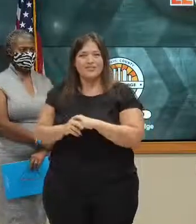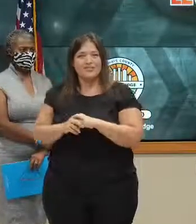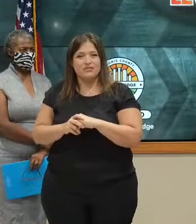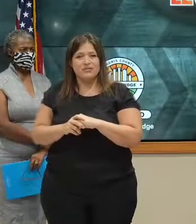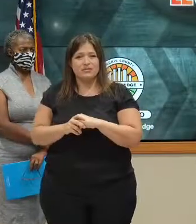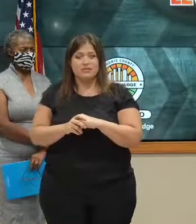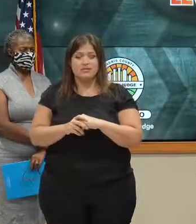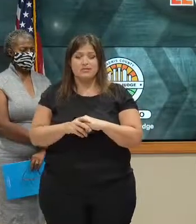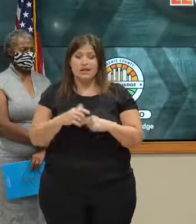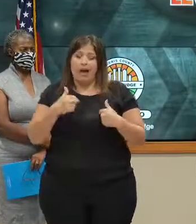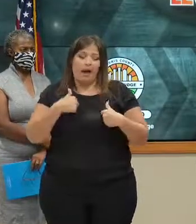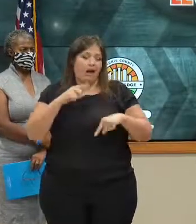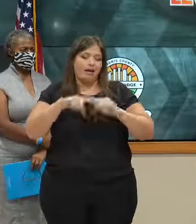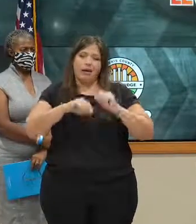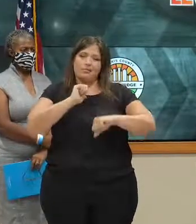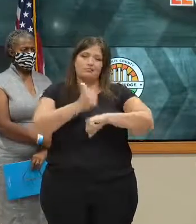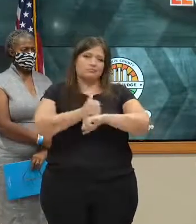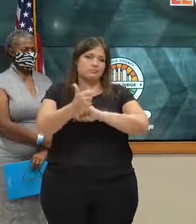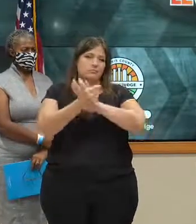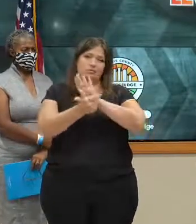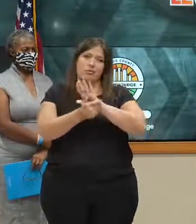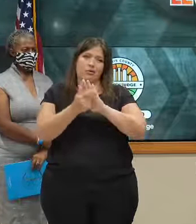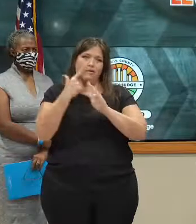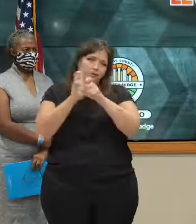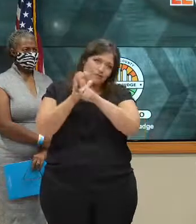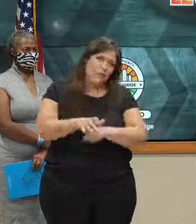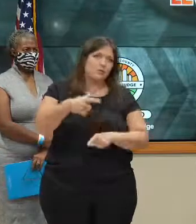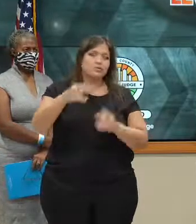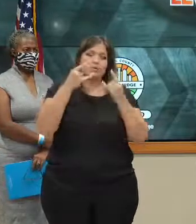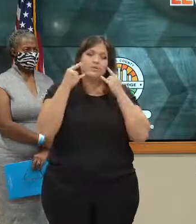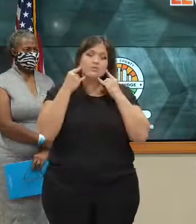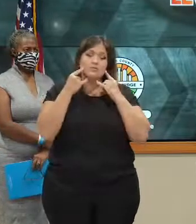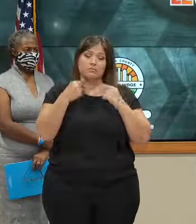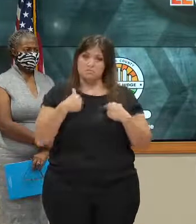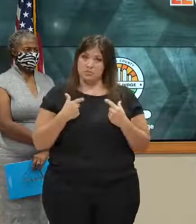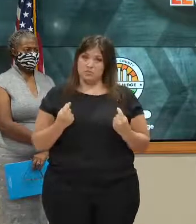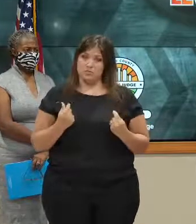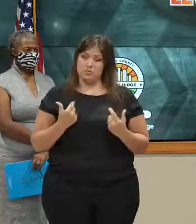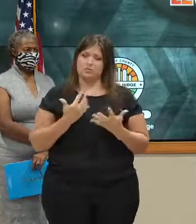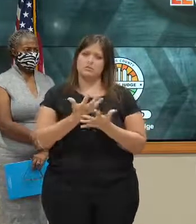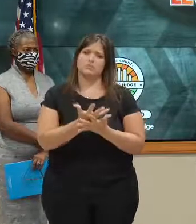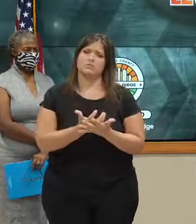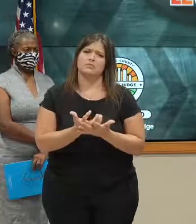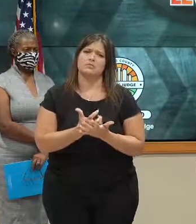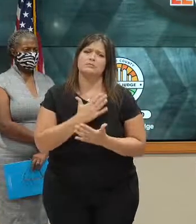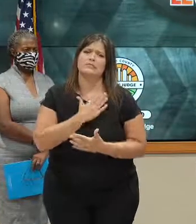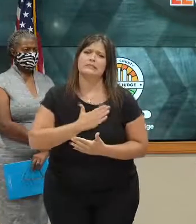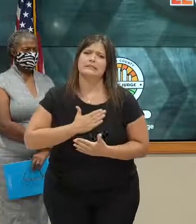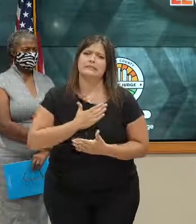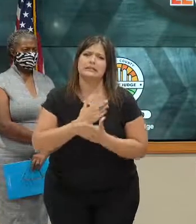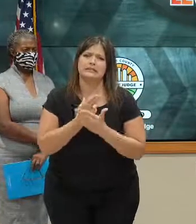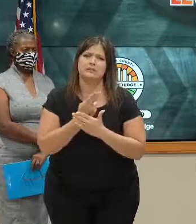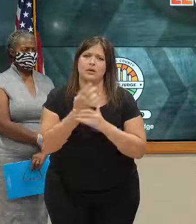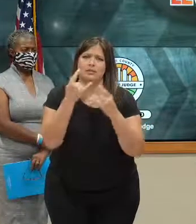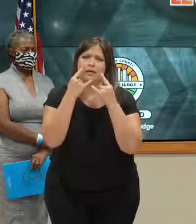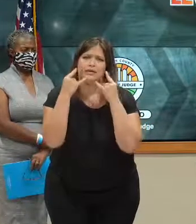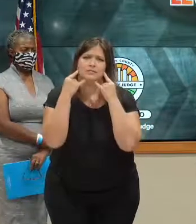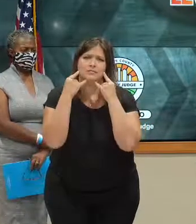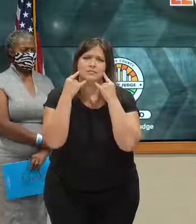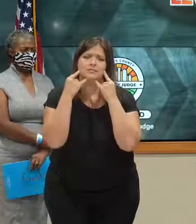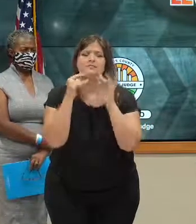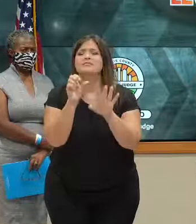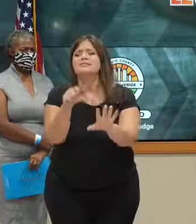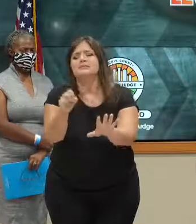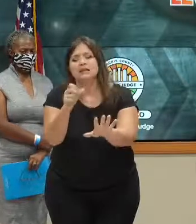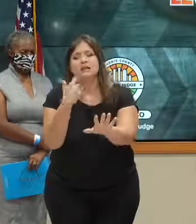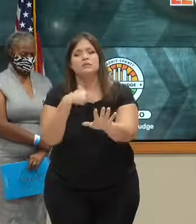I know there are many people in this community, perhaps the majority of the community, that has been extremely responsible. Yes, we've seen thousands